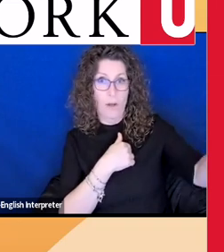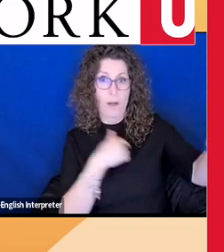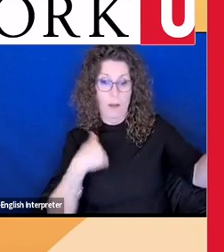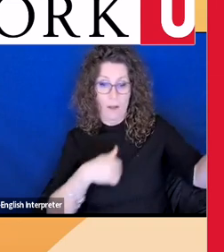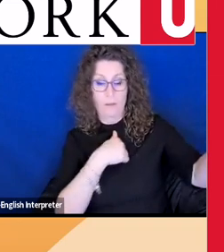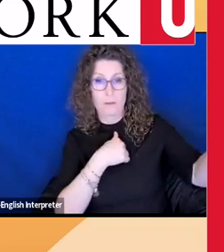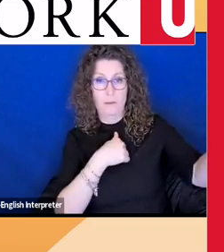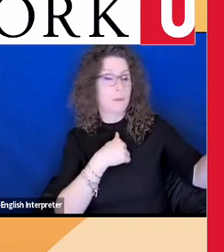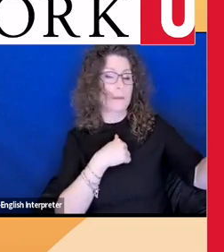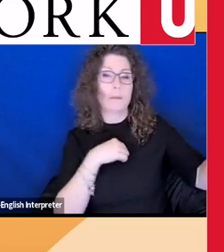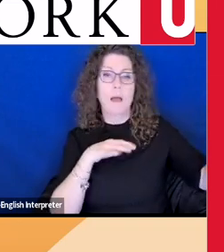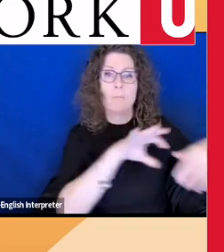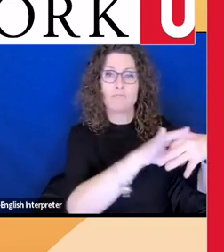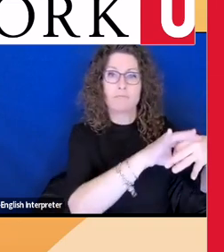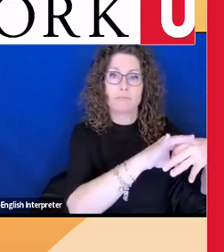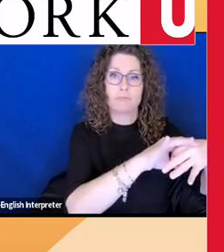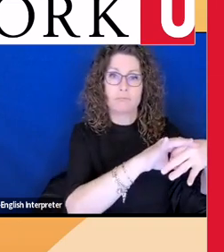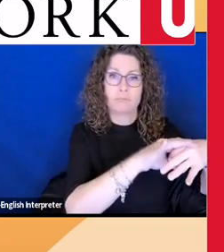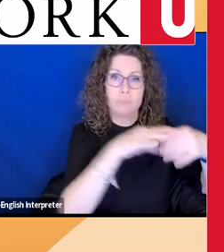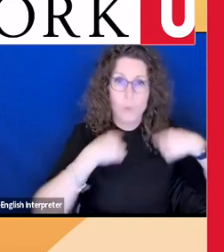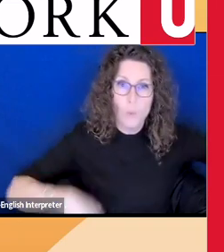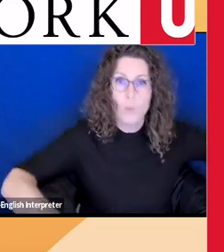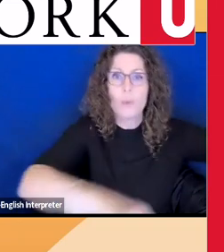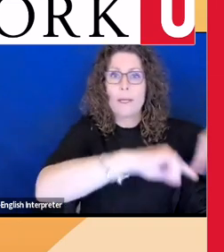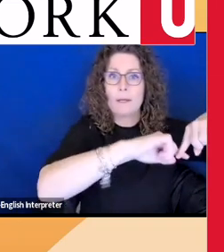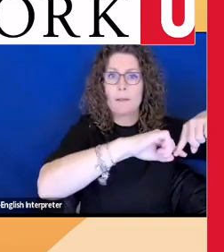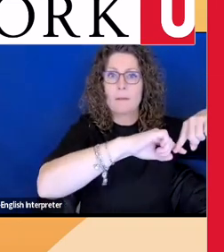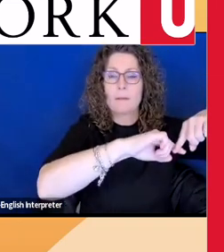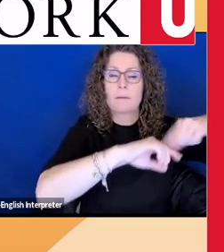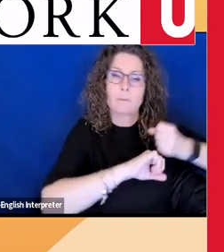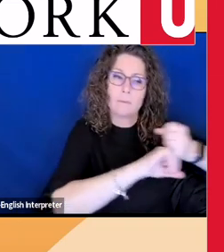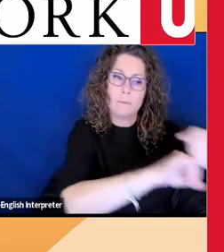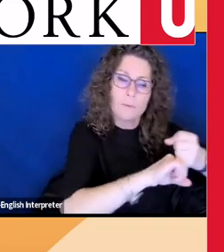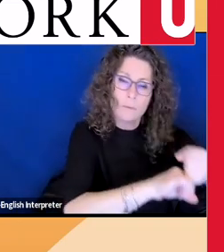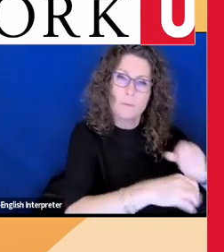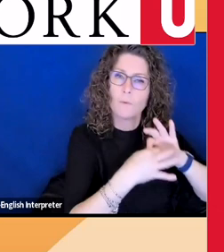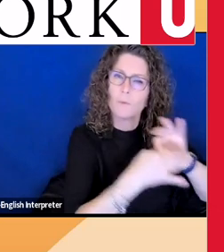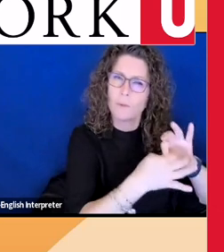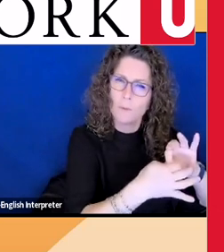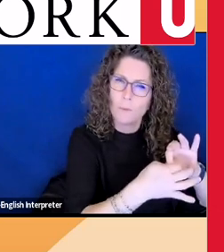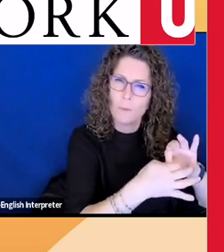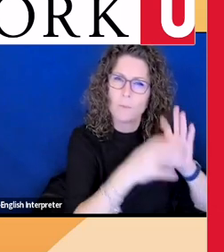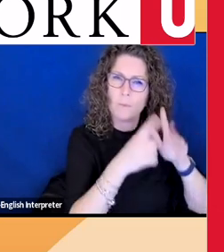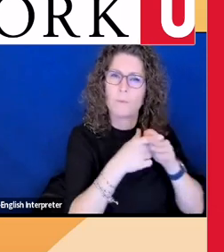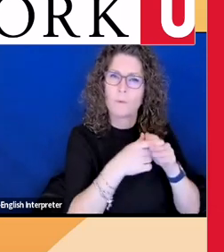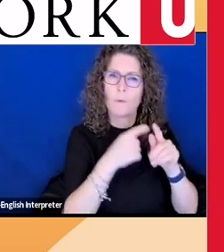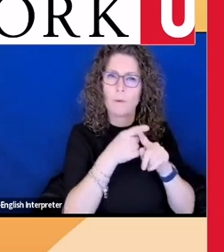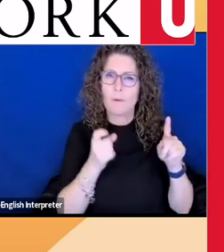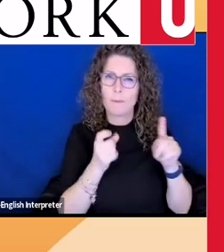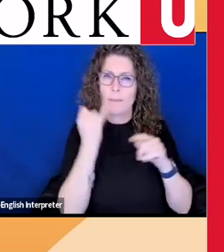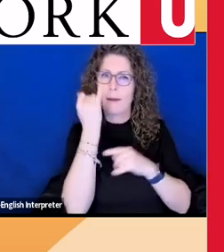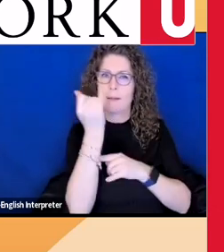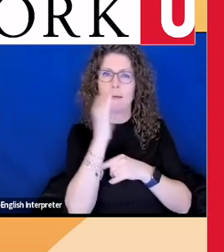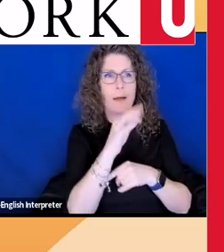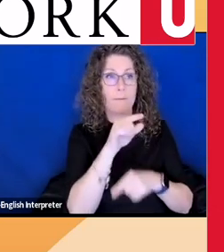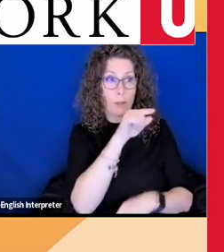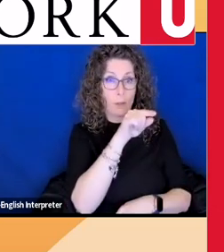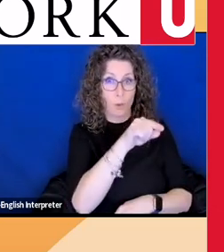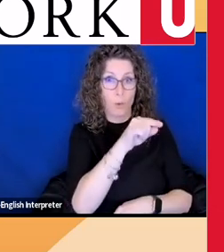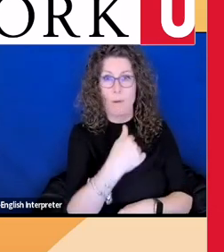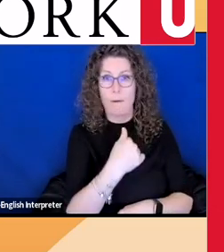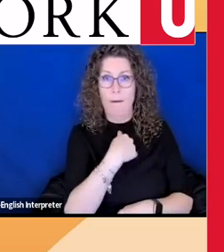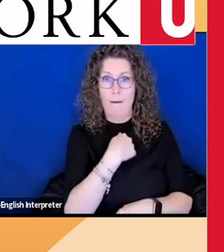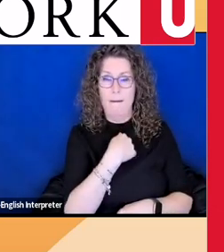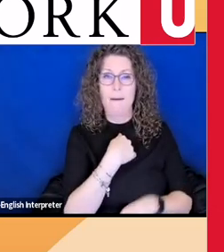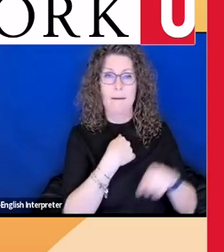of relationality. Solidarity is a relationship. It begins from the premise of a you and I, an us